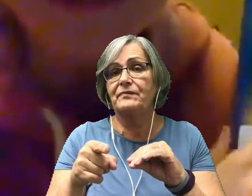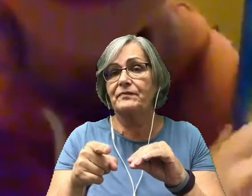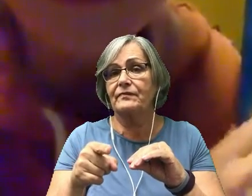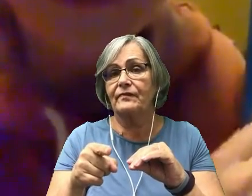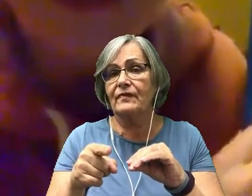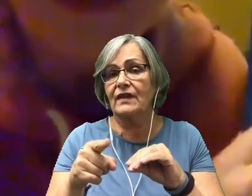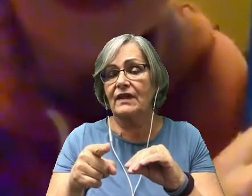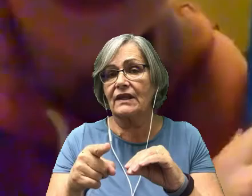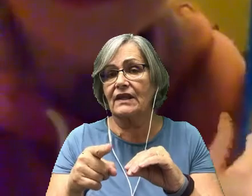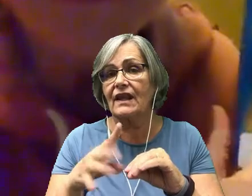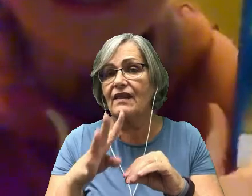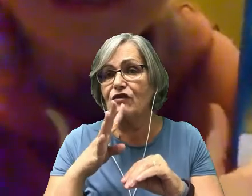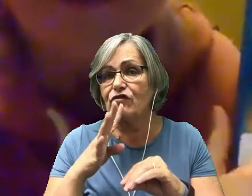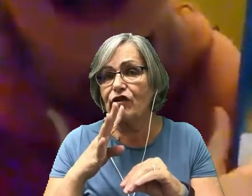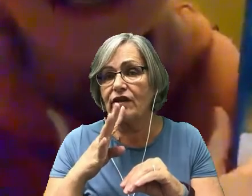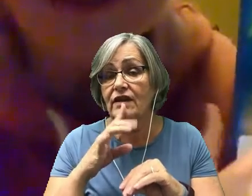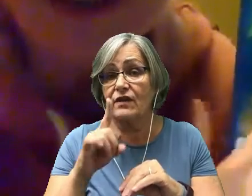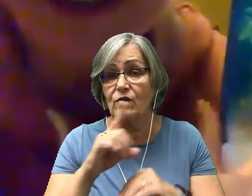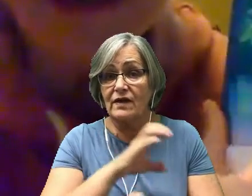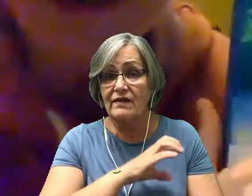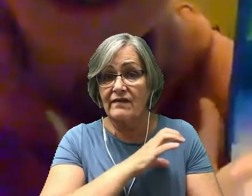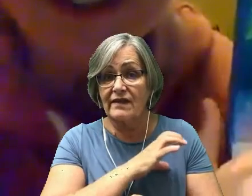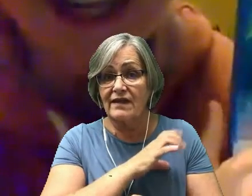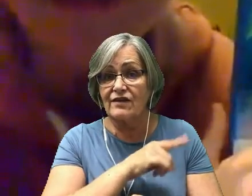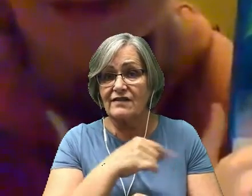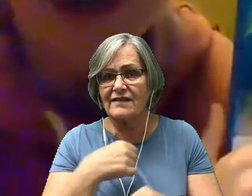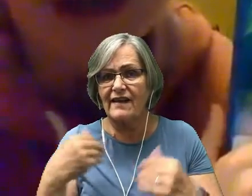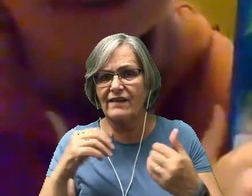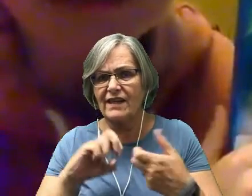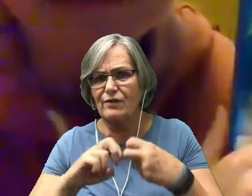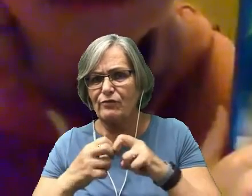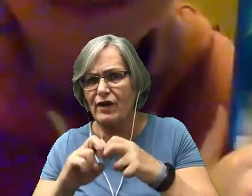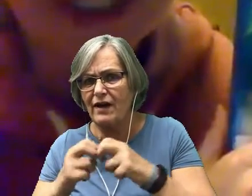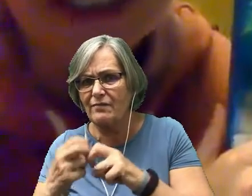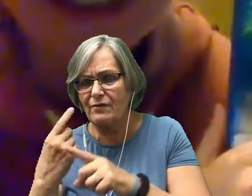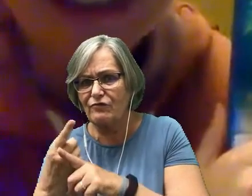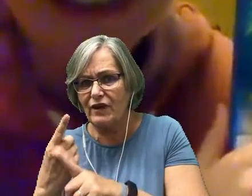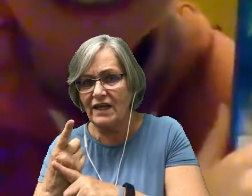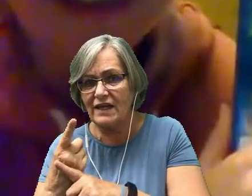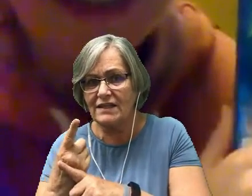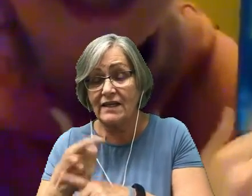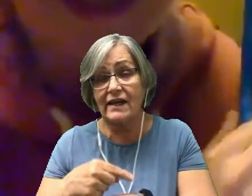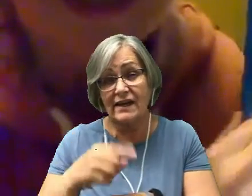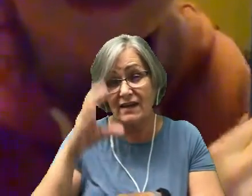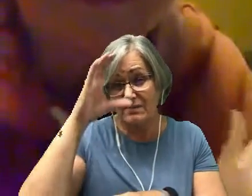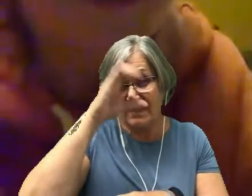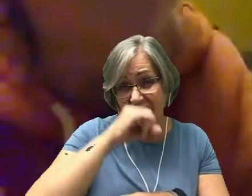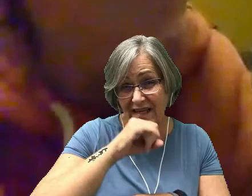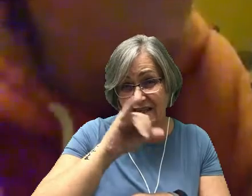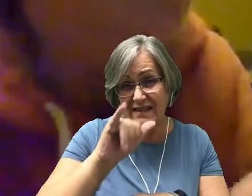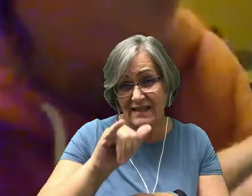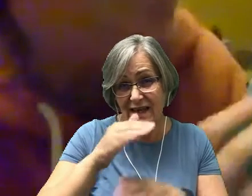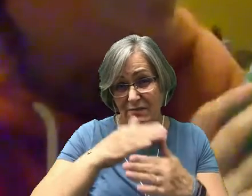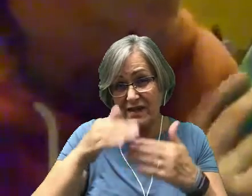characters. And Sassafras, one of the characters, is having a problem, right? And